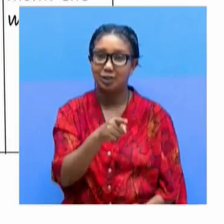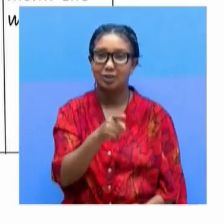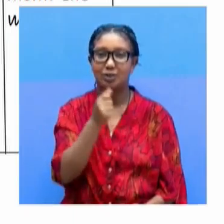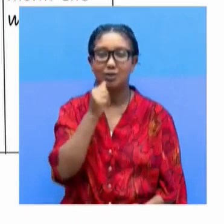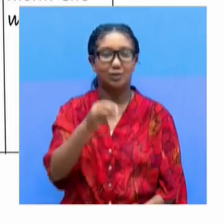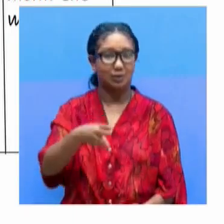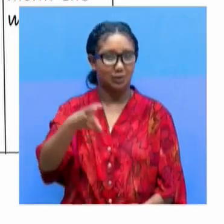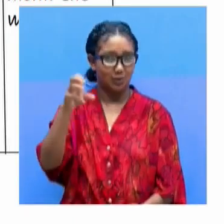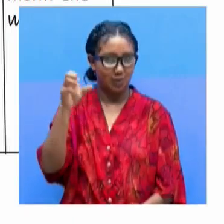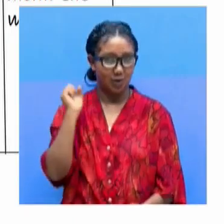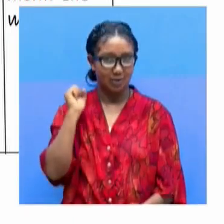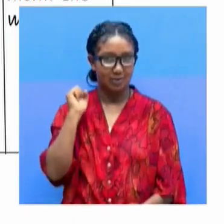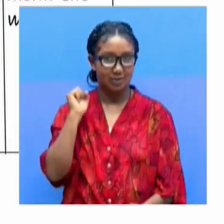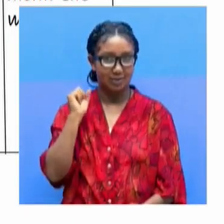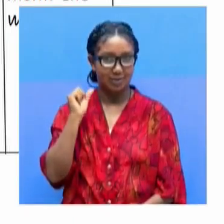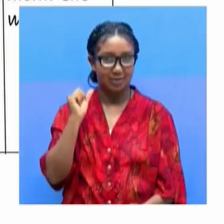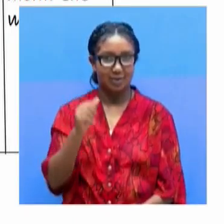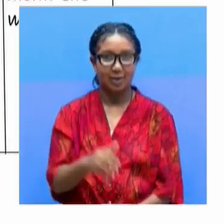was